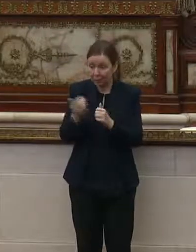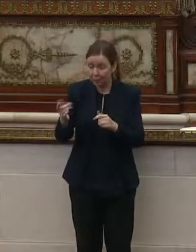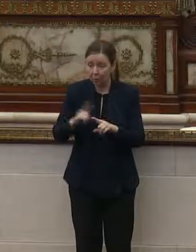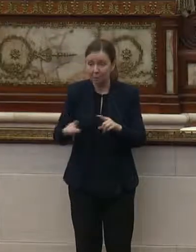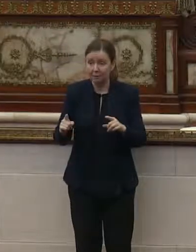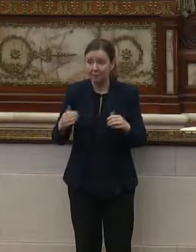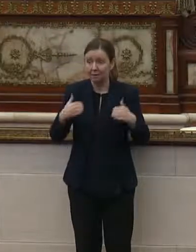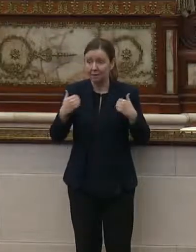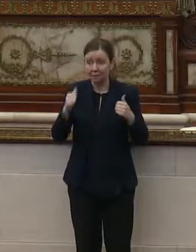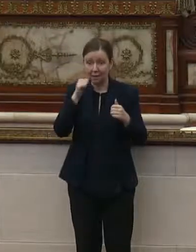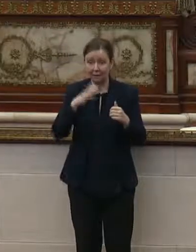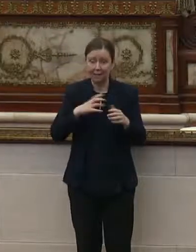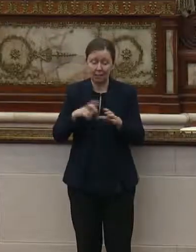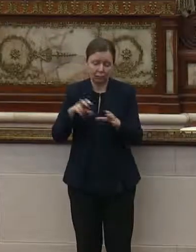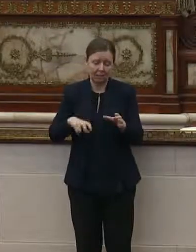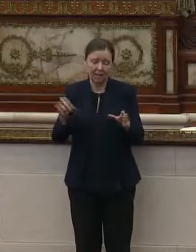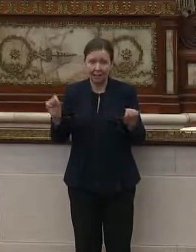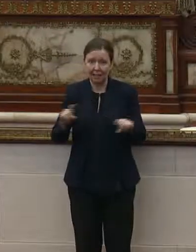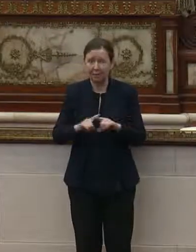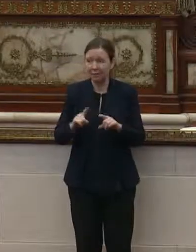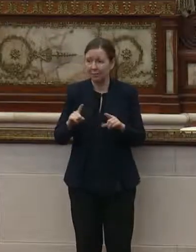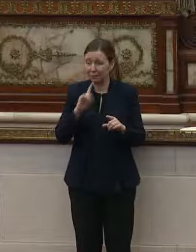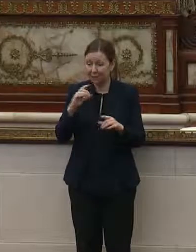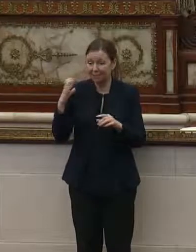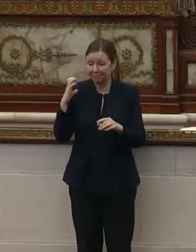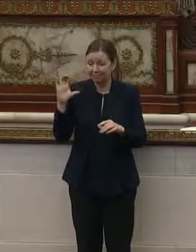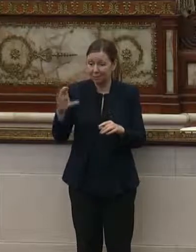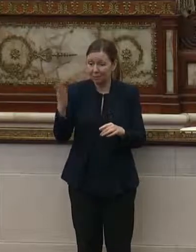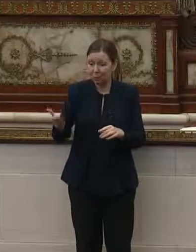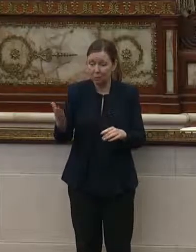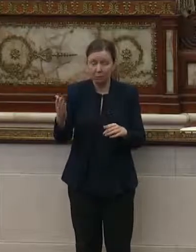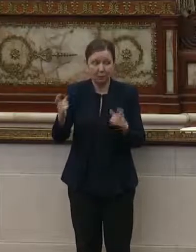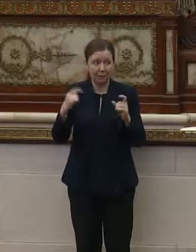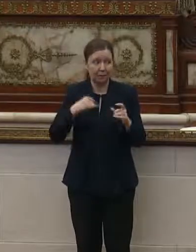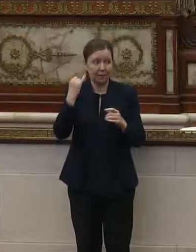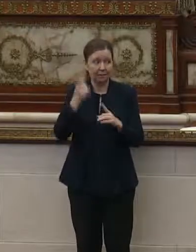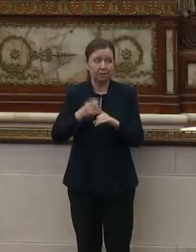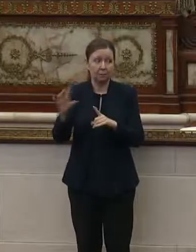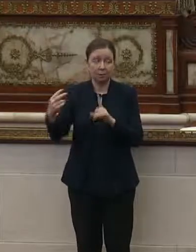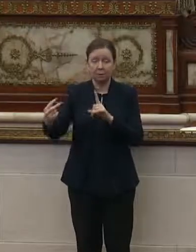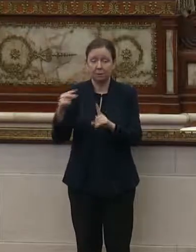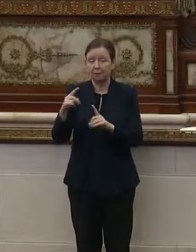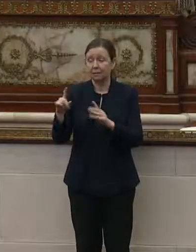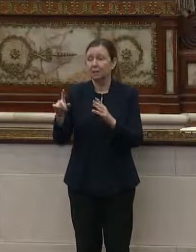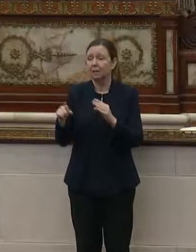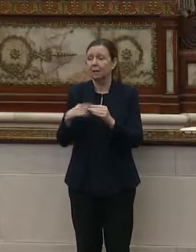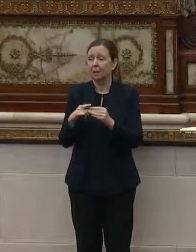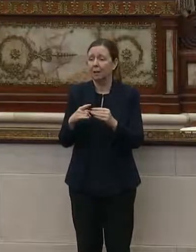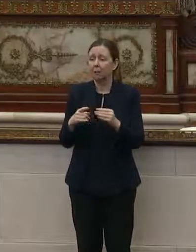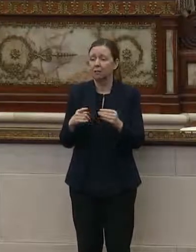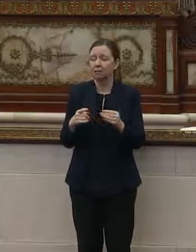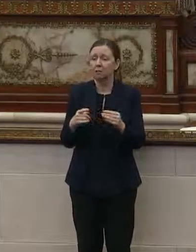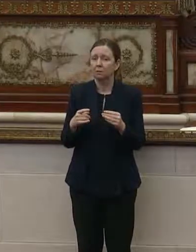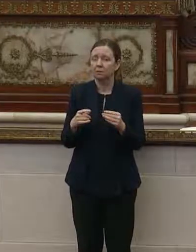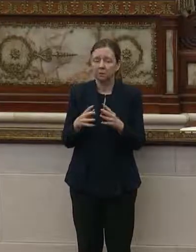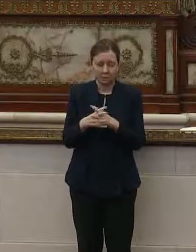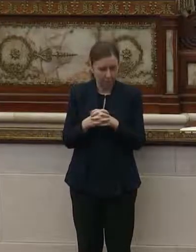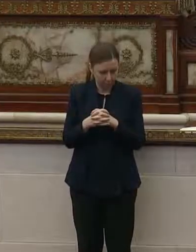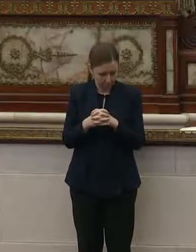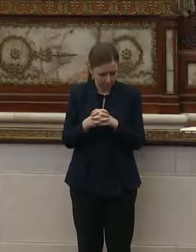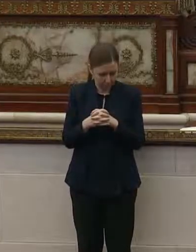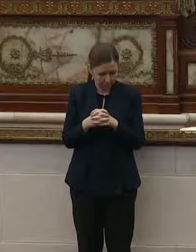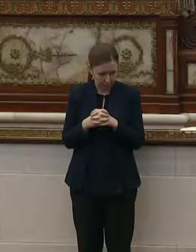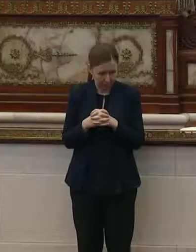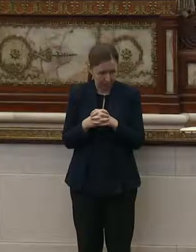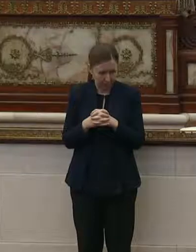young lady resigned, but the buck stops with you. So give me an idea from your perspective to rebuild our faith in you.